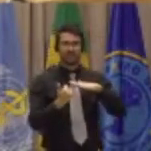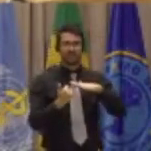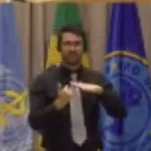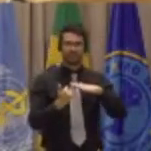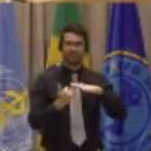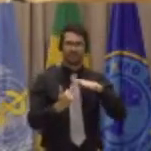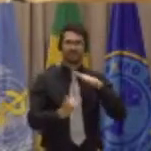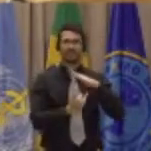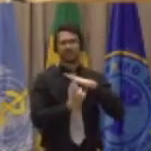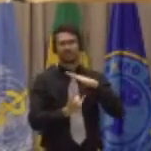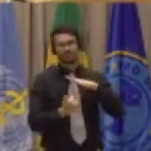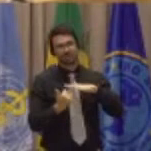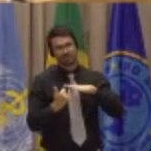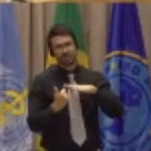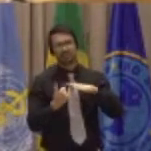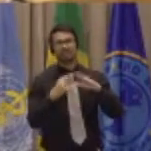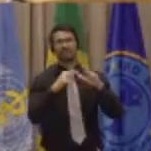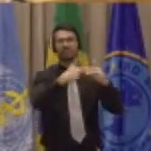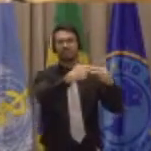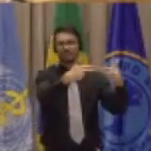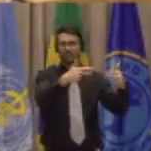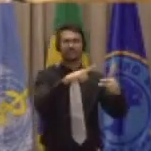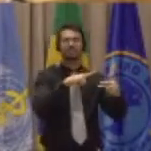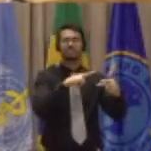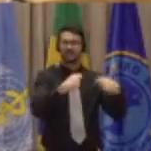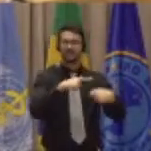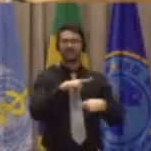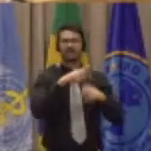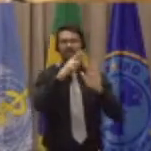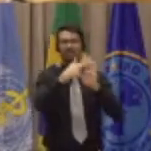and have the rules